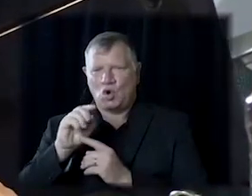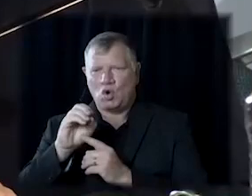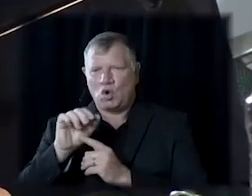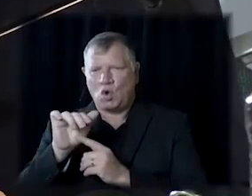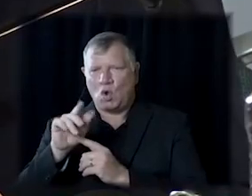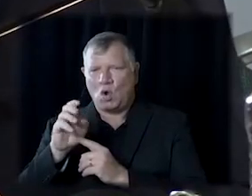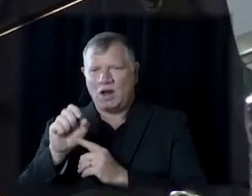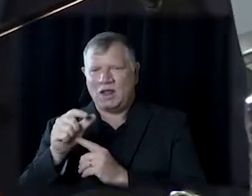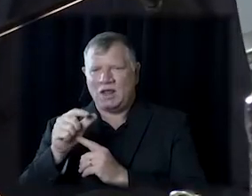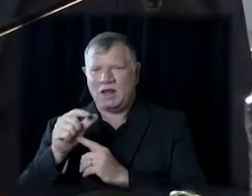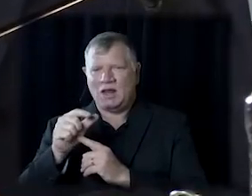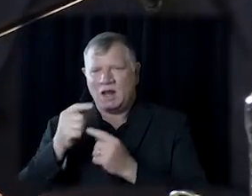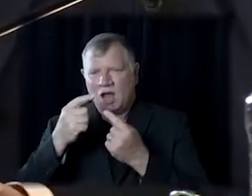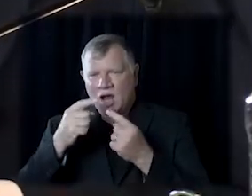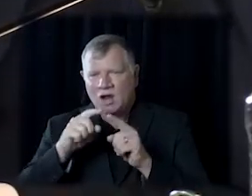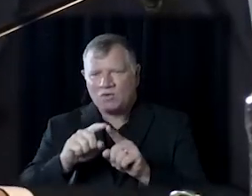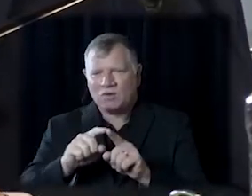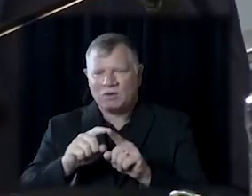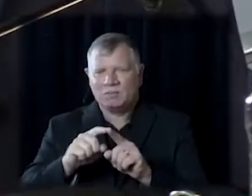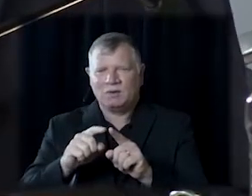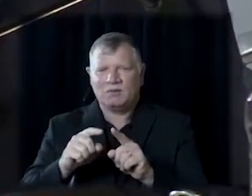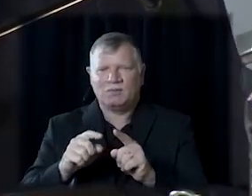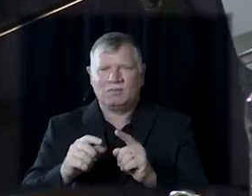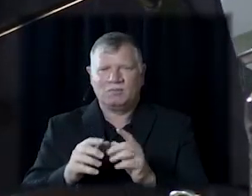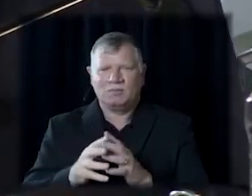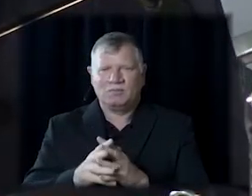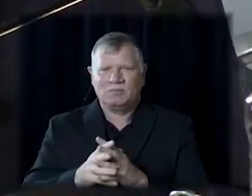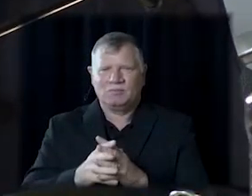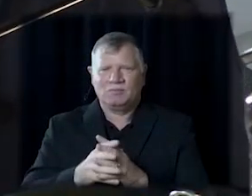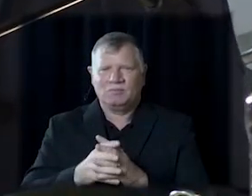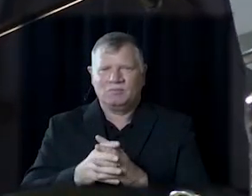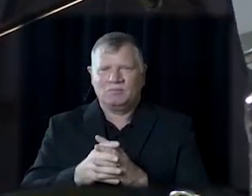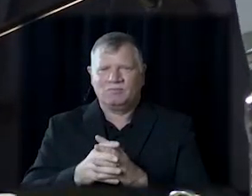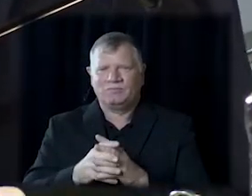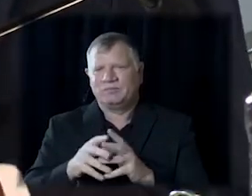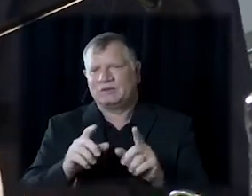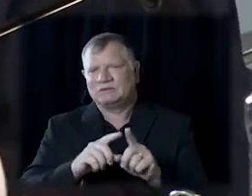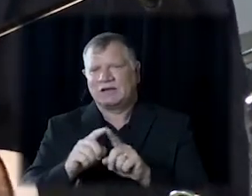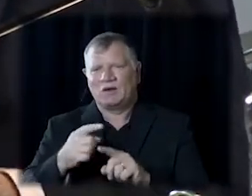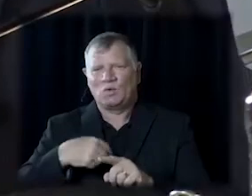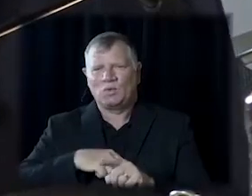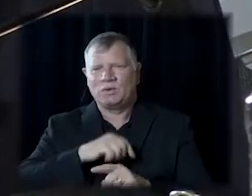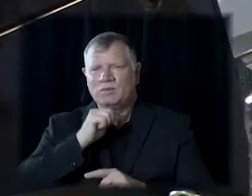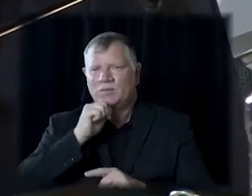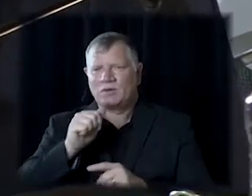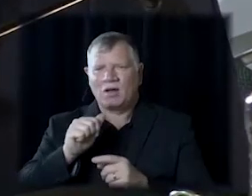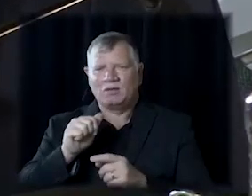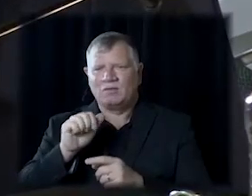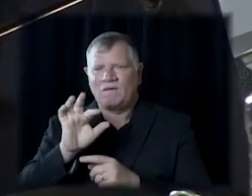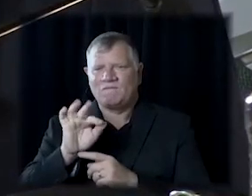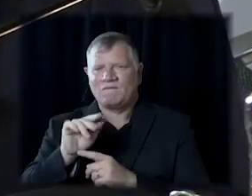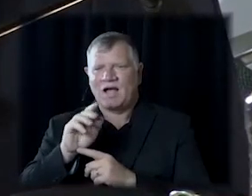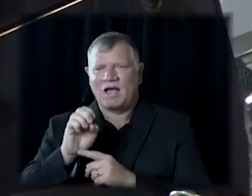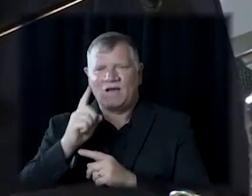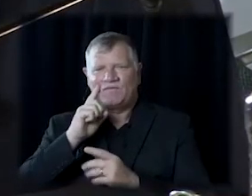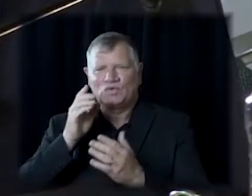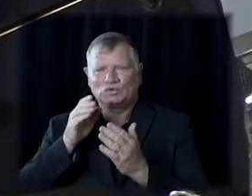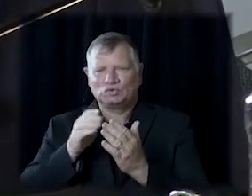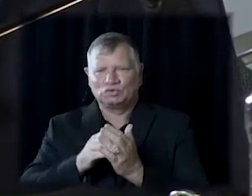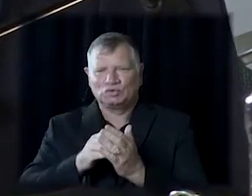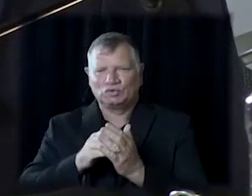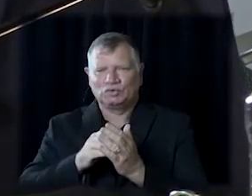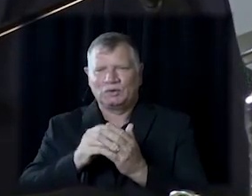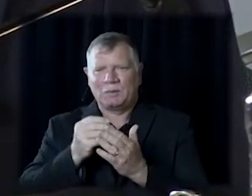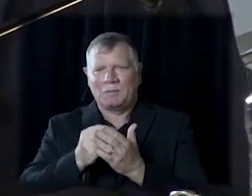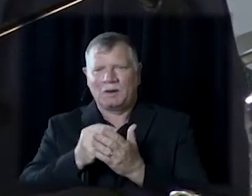earlier what the tolling agreement would do. We sought tolling agreements such that we wouldn't have to file the suits to